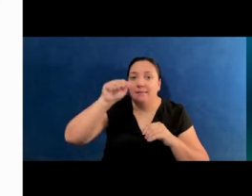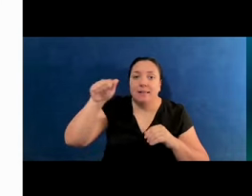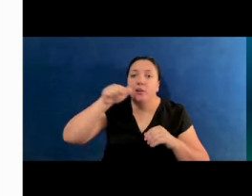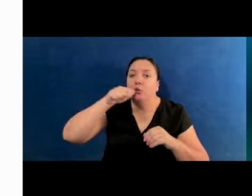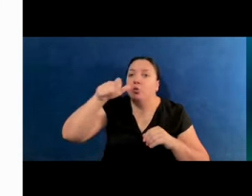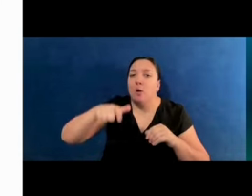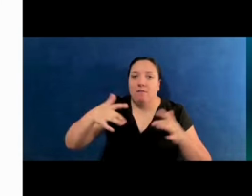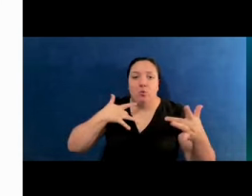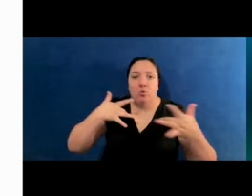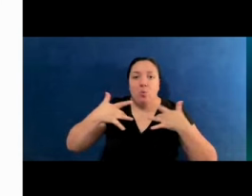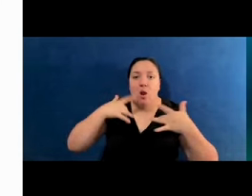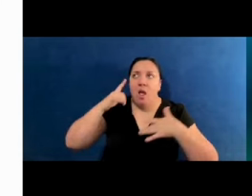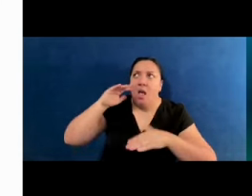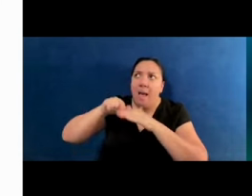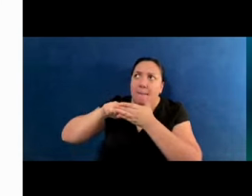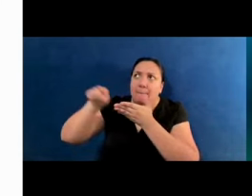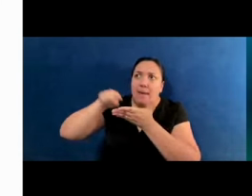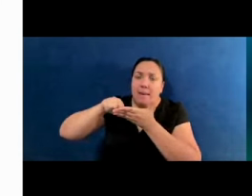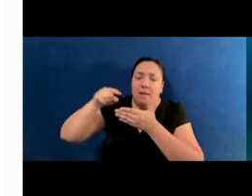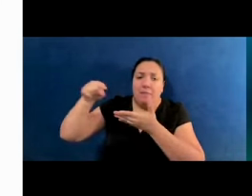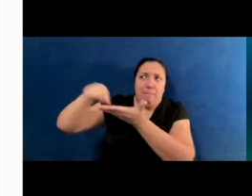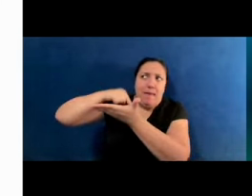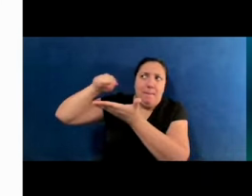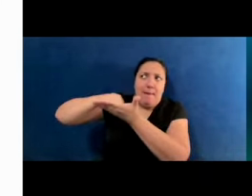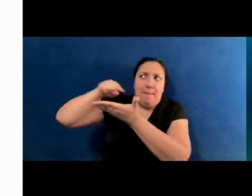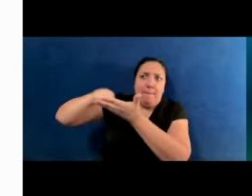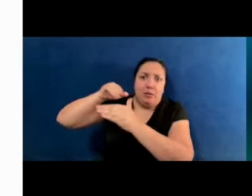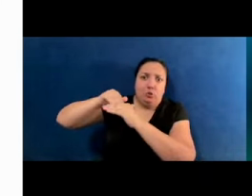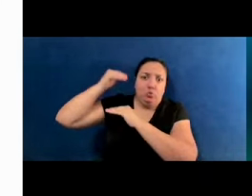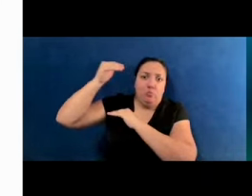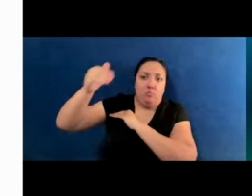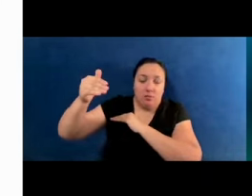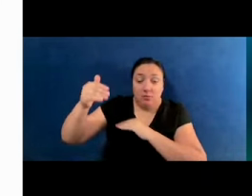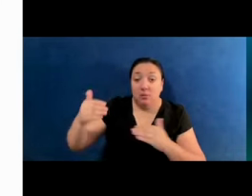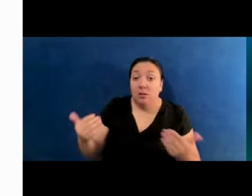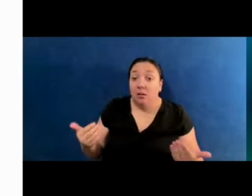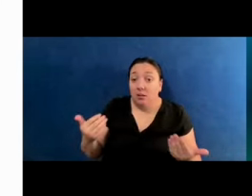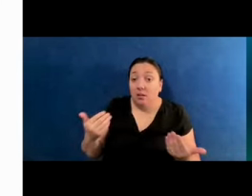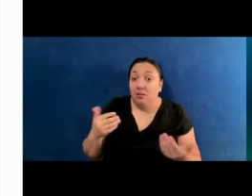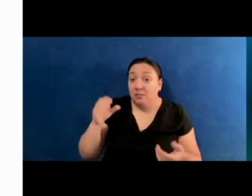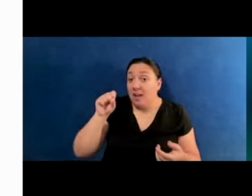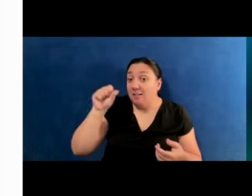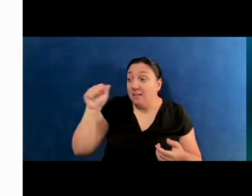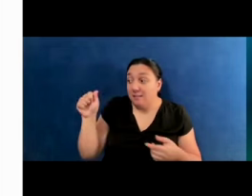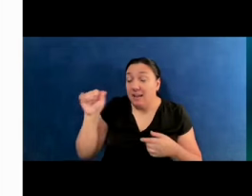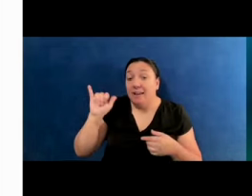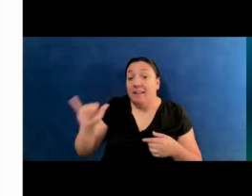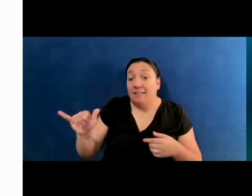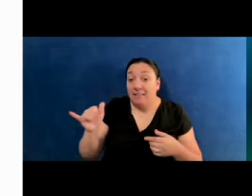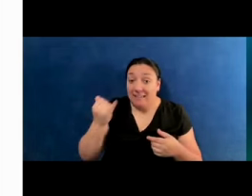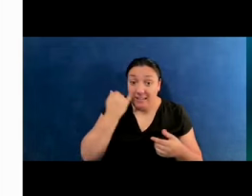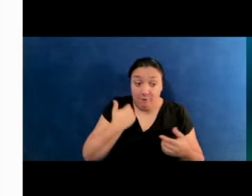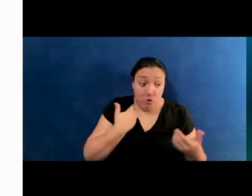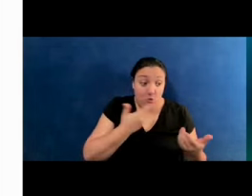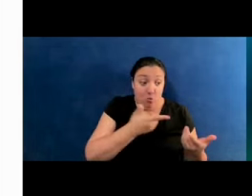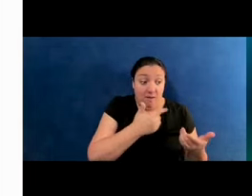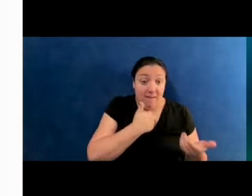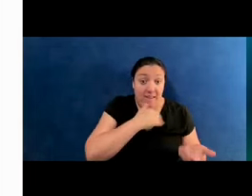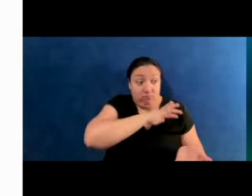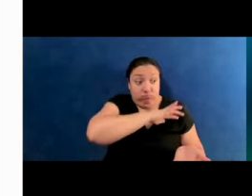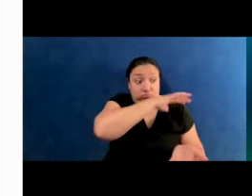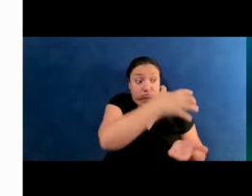overpayments. According to the SSA, being over asset limitations is one of the primary causes of